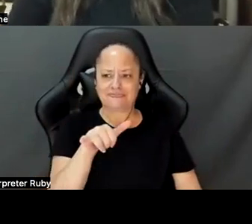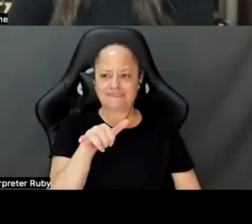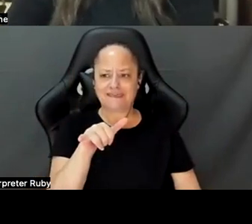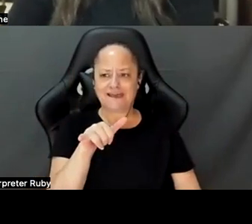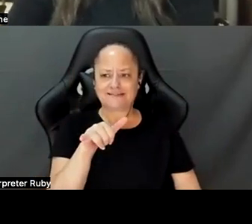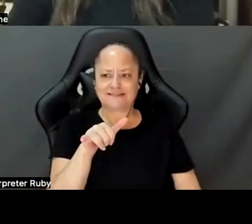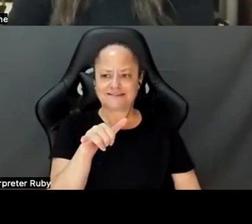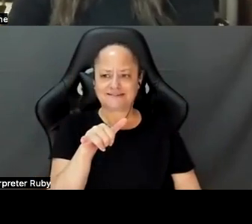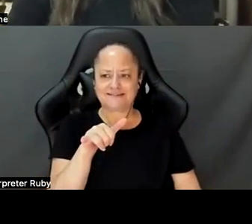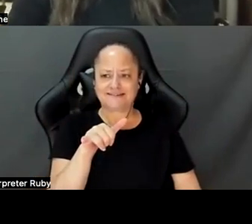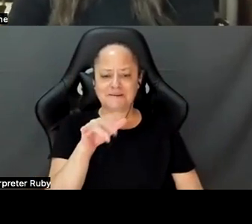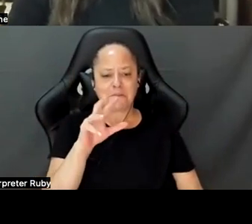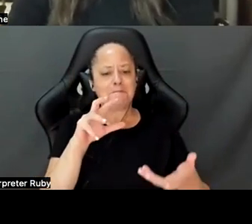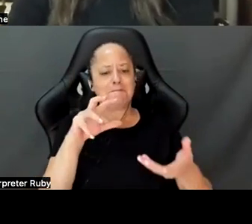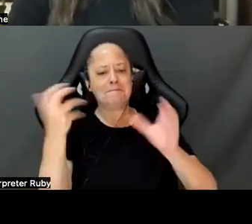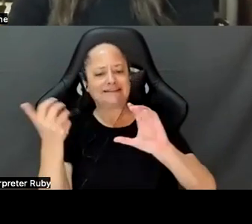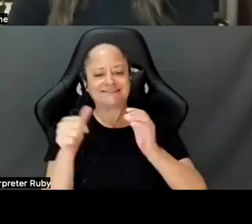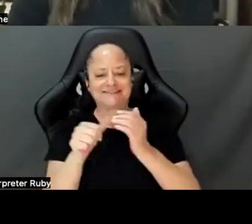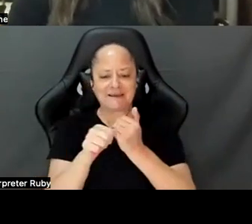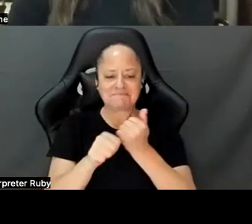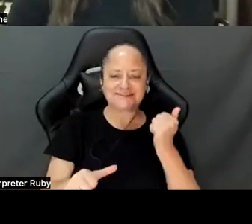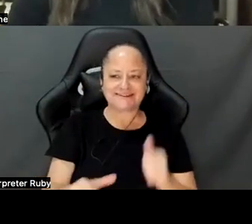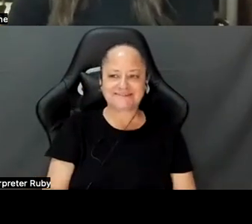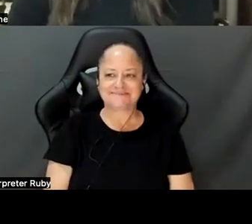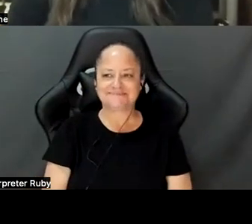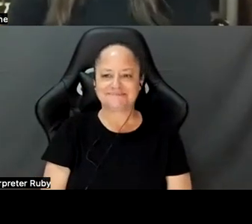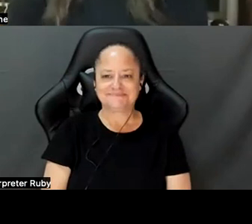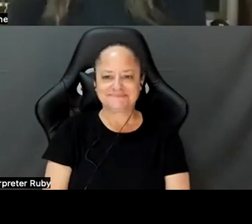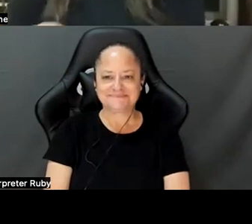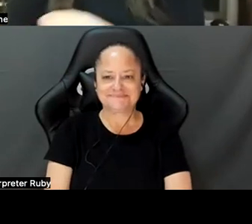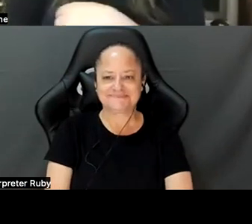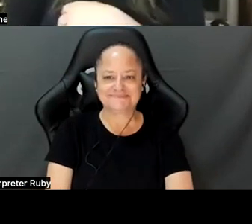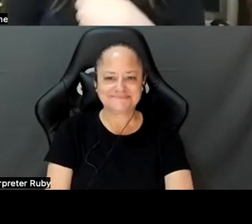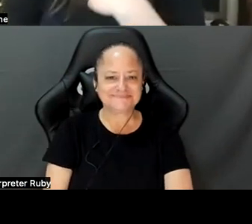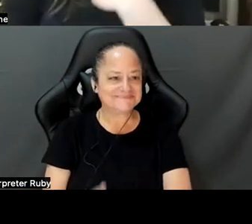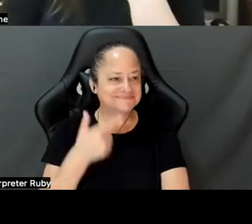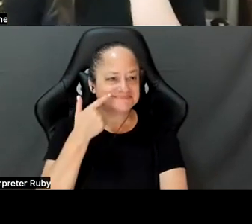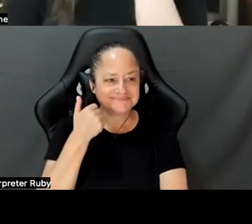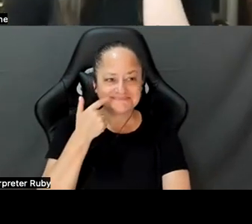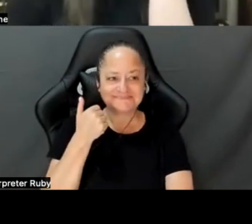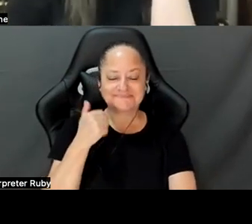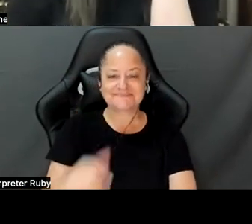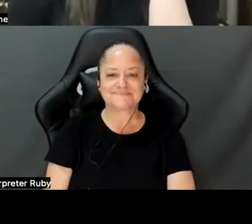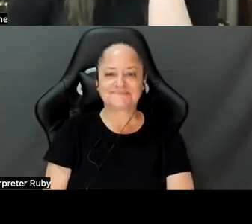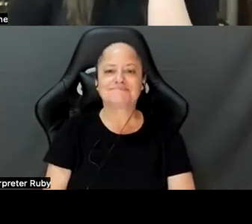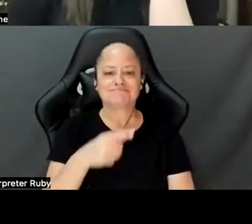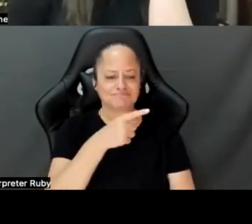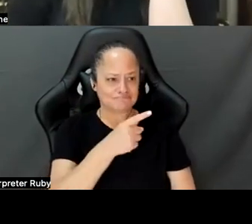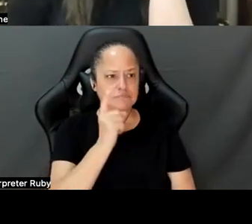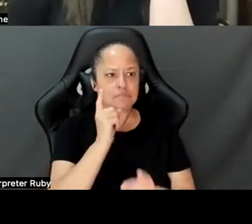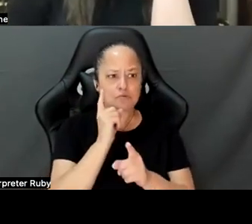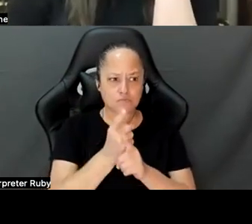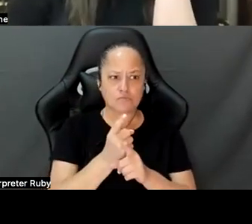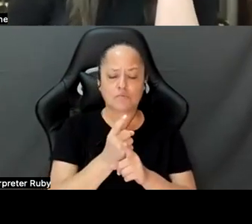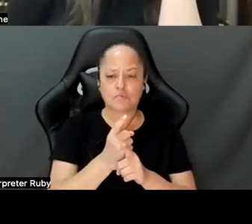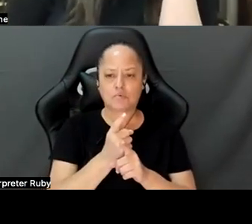fuck messed up shit. Oh man, I almost made it. No, and you're right, because